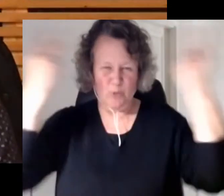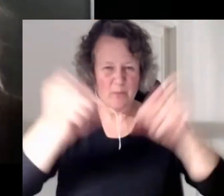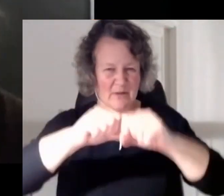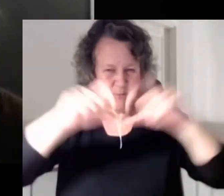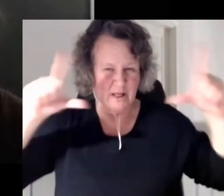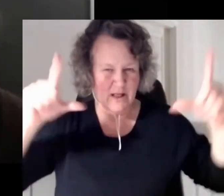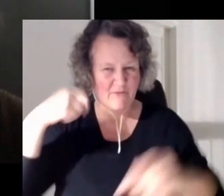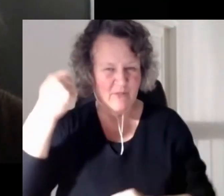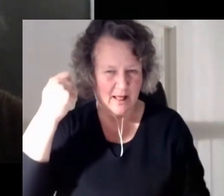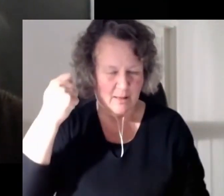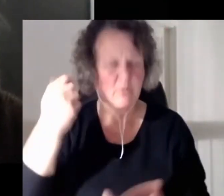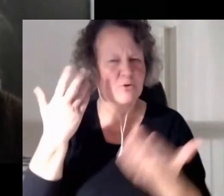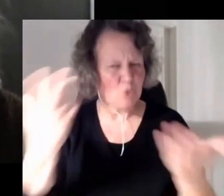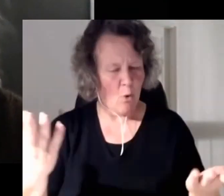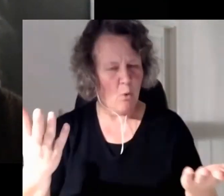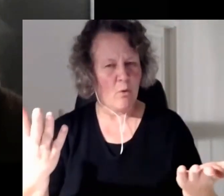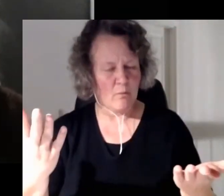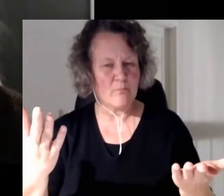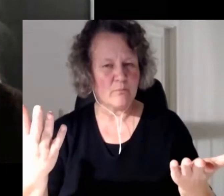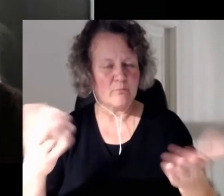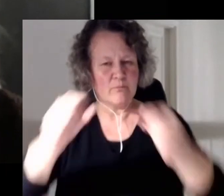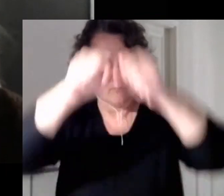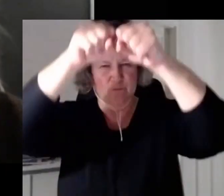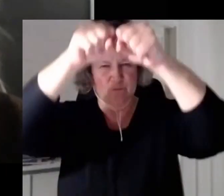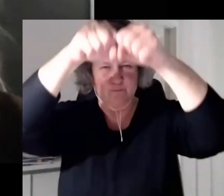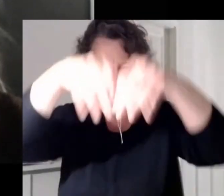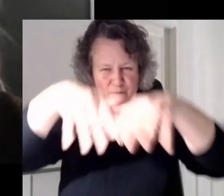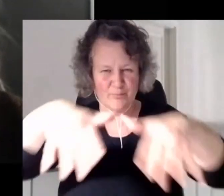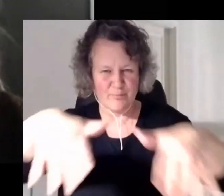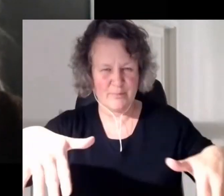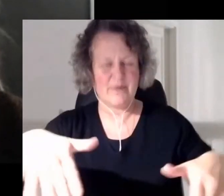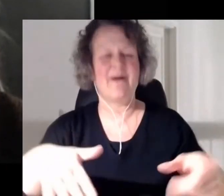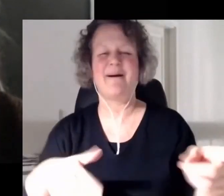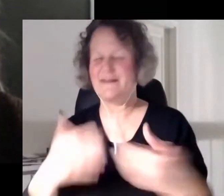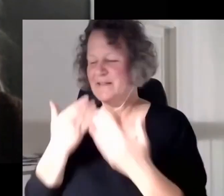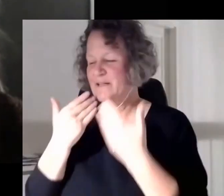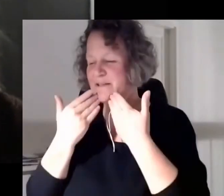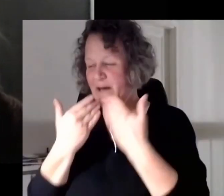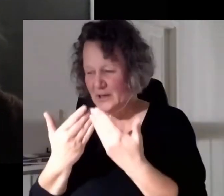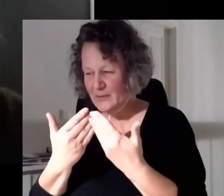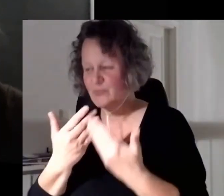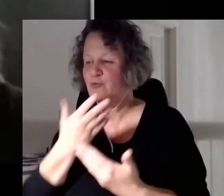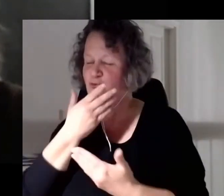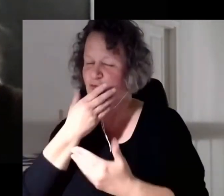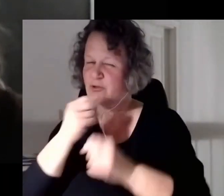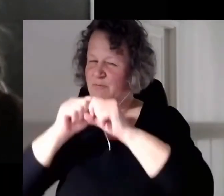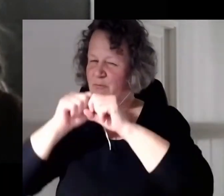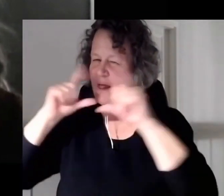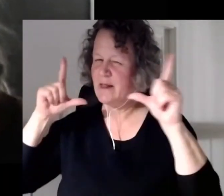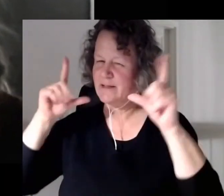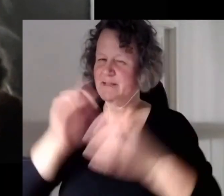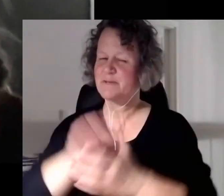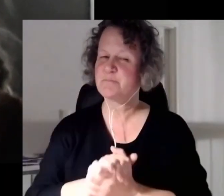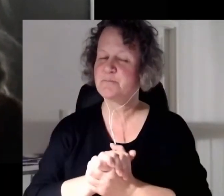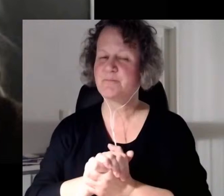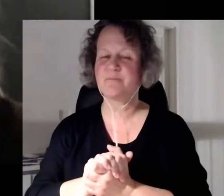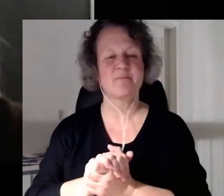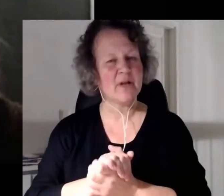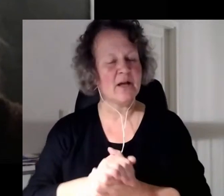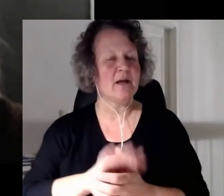So this is the structure of the film if you want, as far as our triangle is concerned. Yes, it's a beautiful idea.